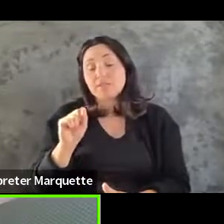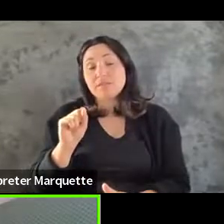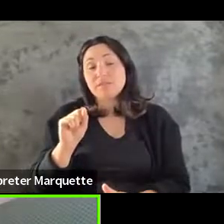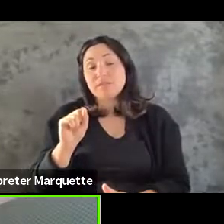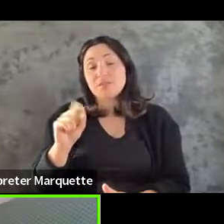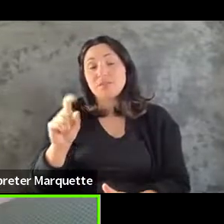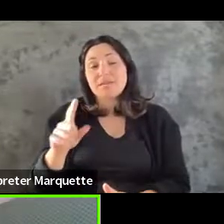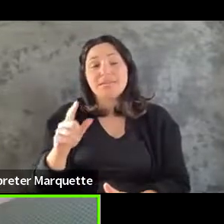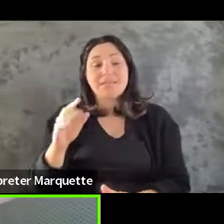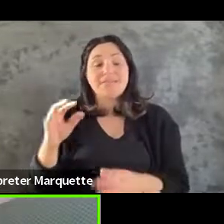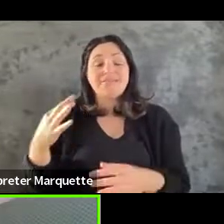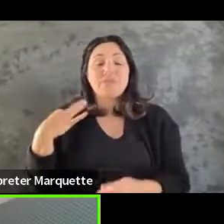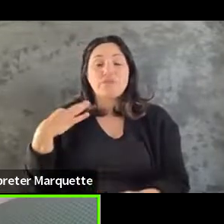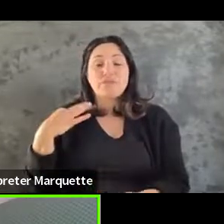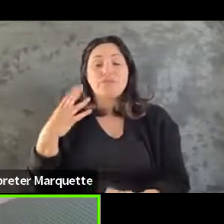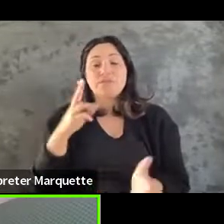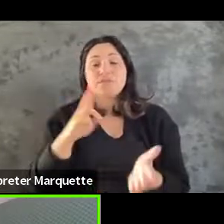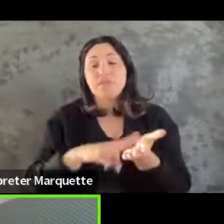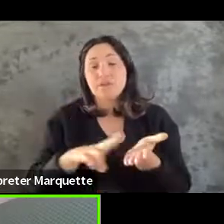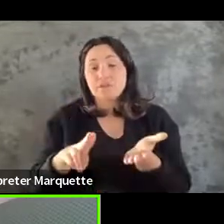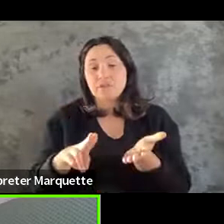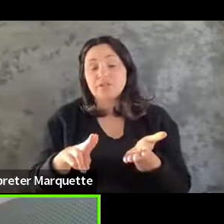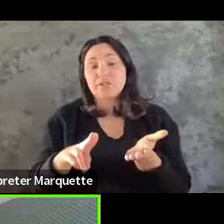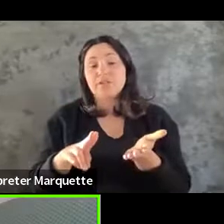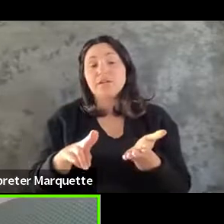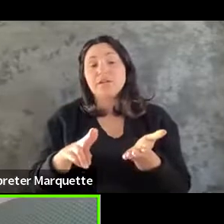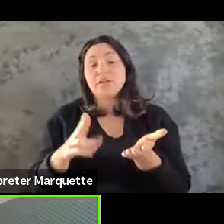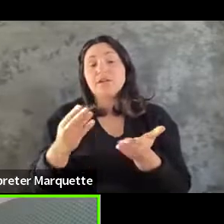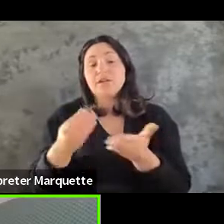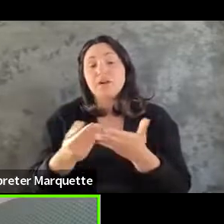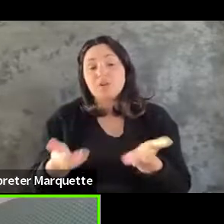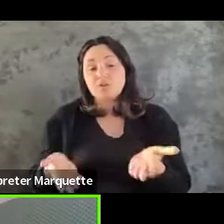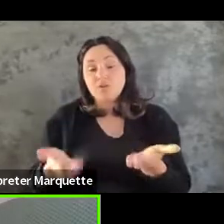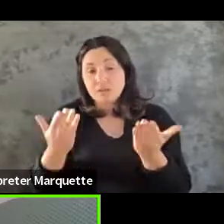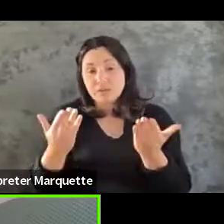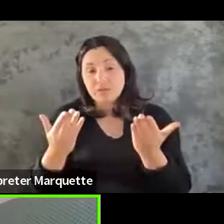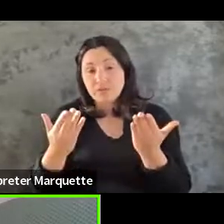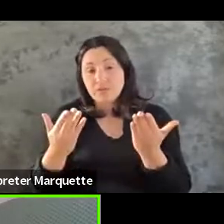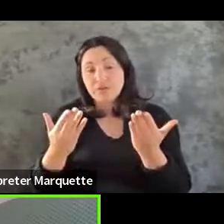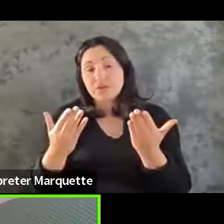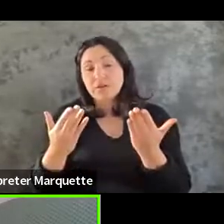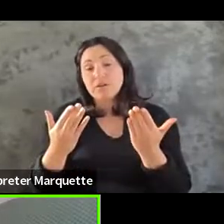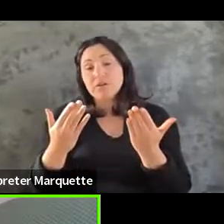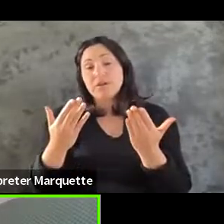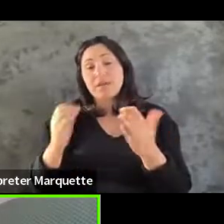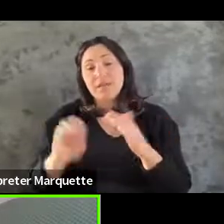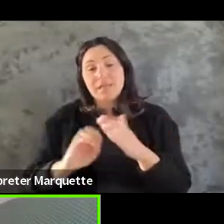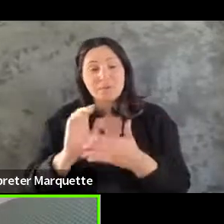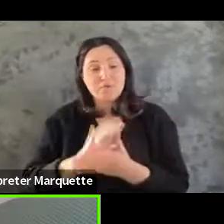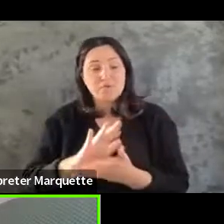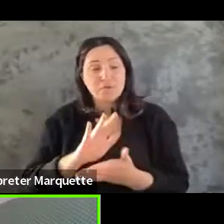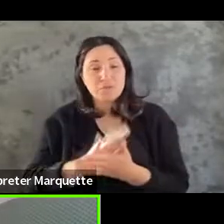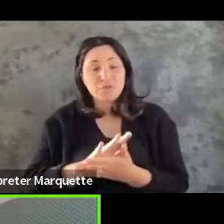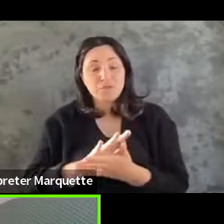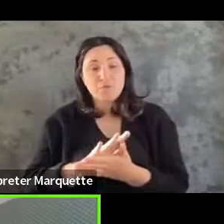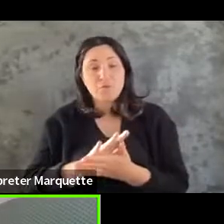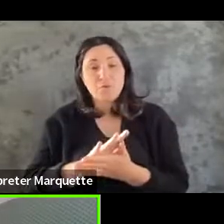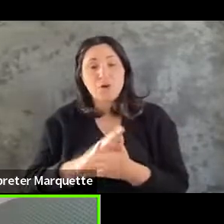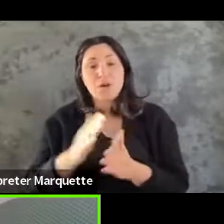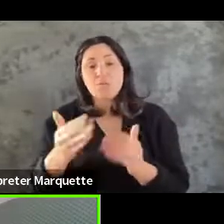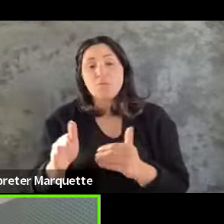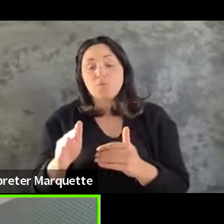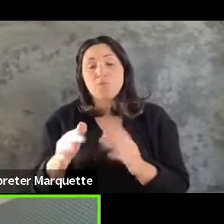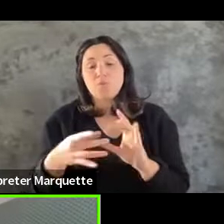some volunteers for secretary, for being a fundraising coordinator, for being an elementary school room parent